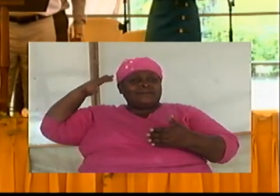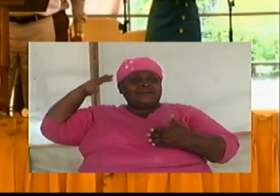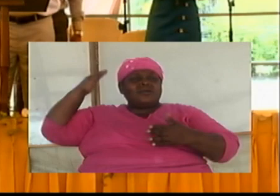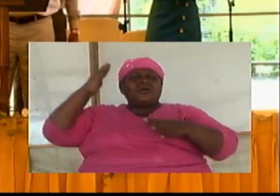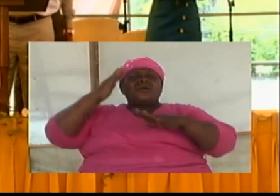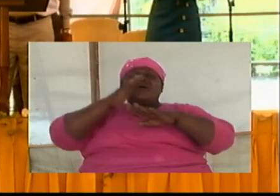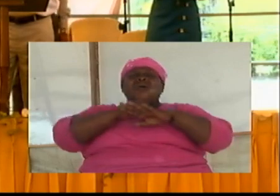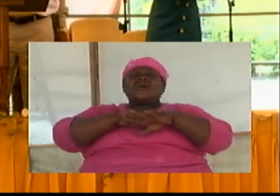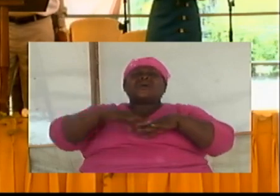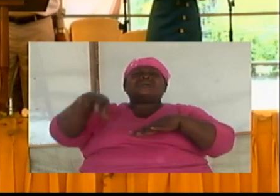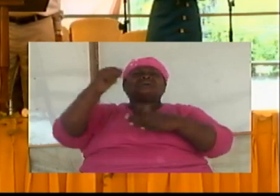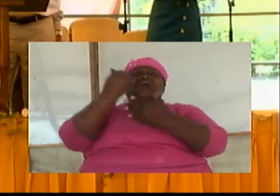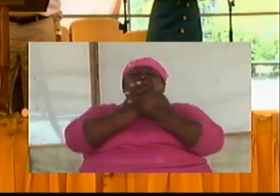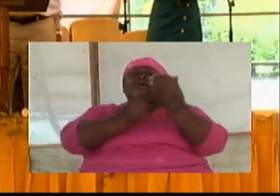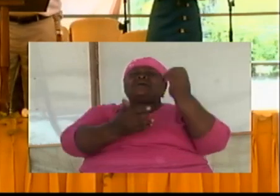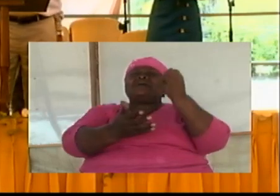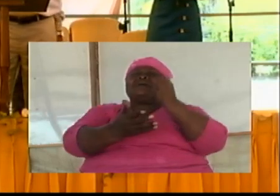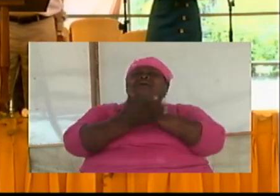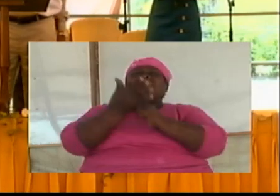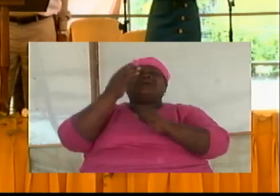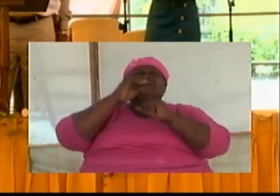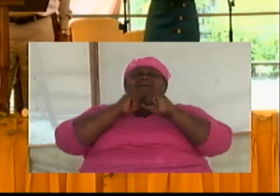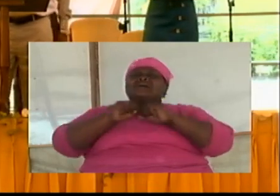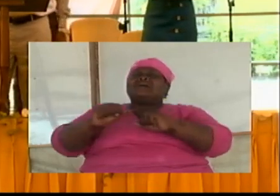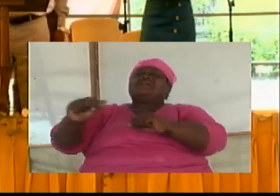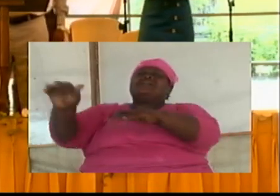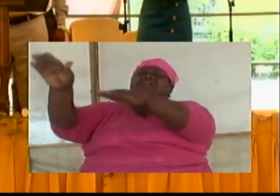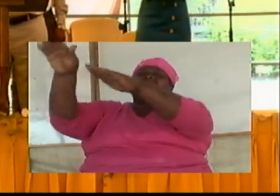back on